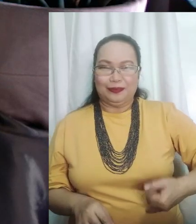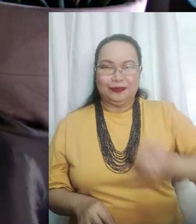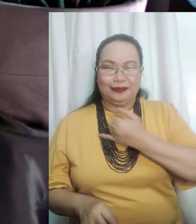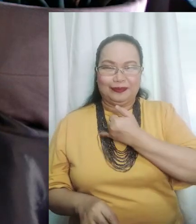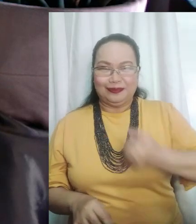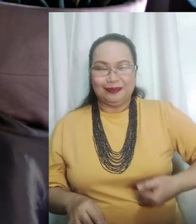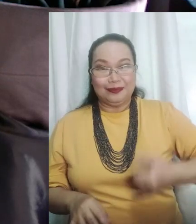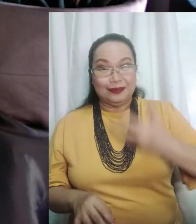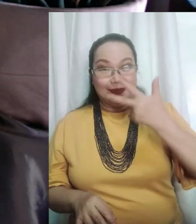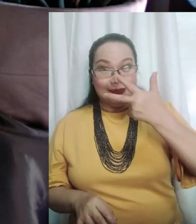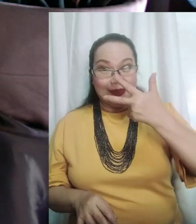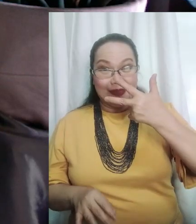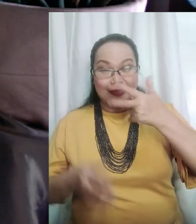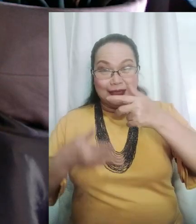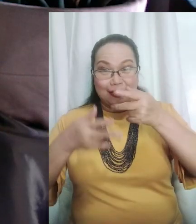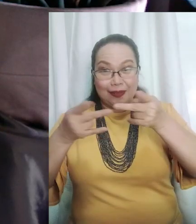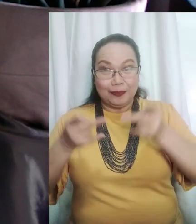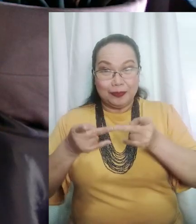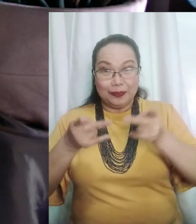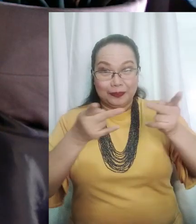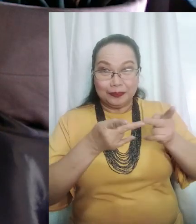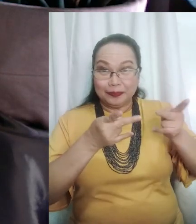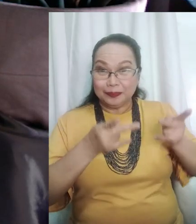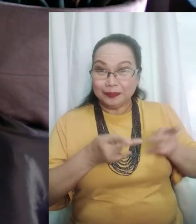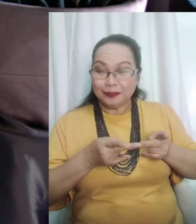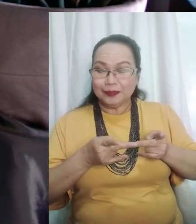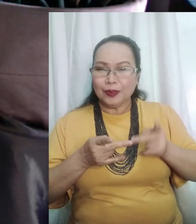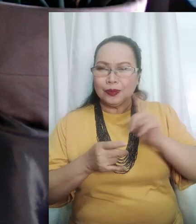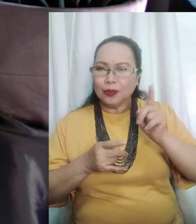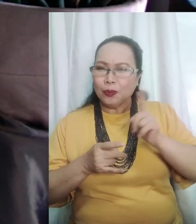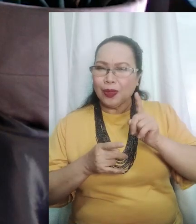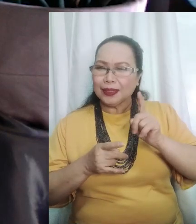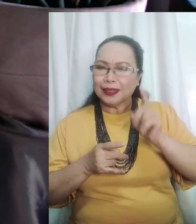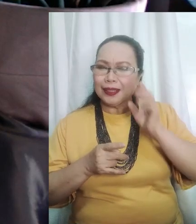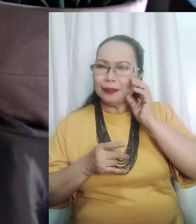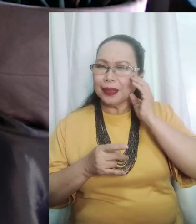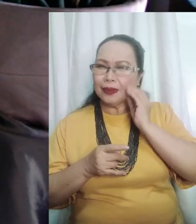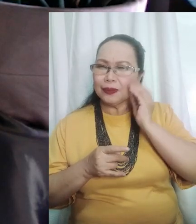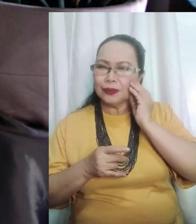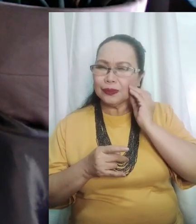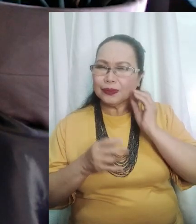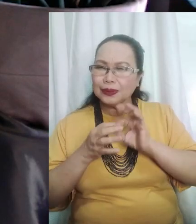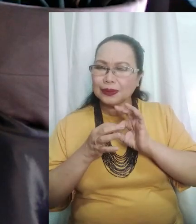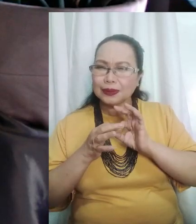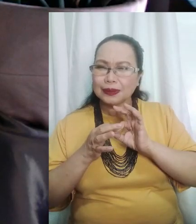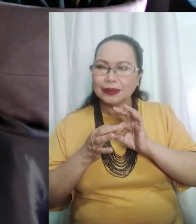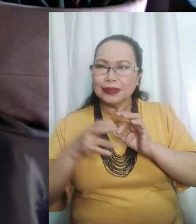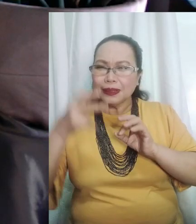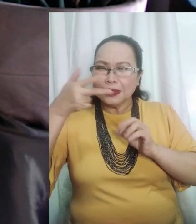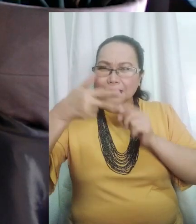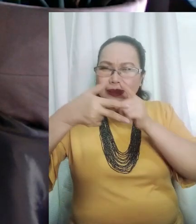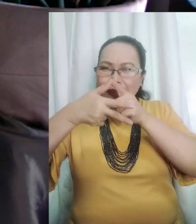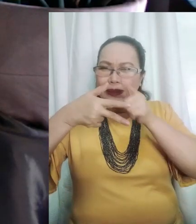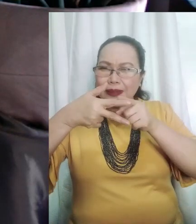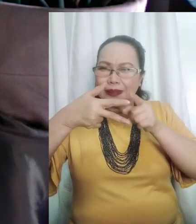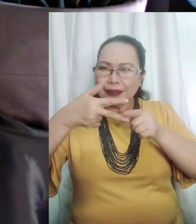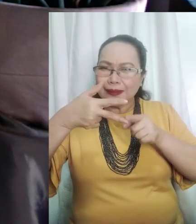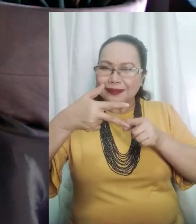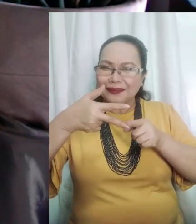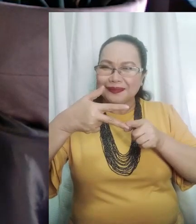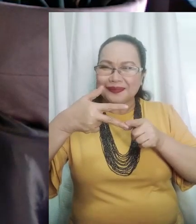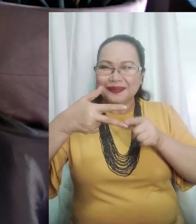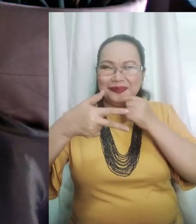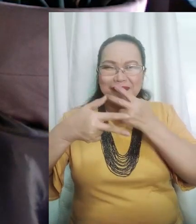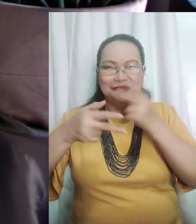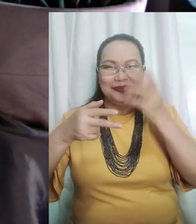him in three areas, you know. And these three areas can be captured by three words.